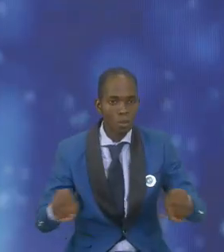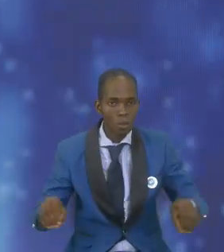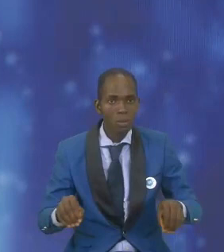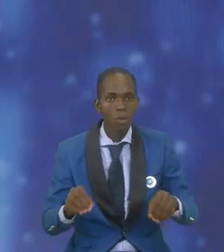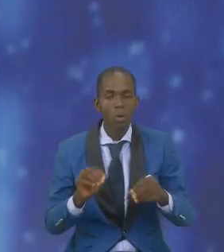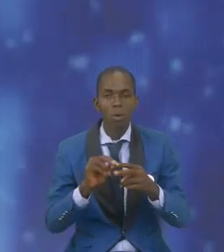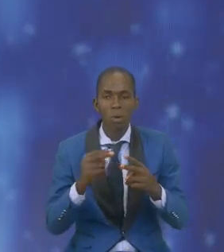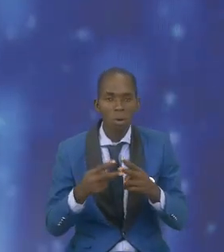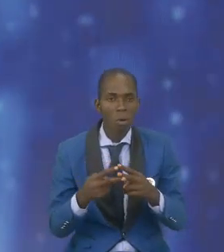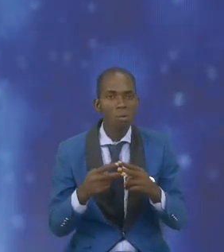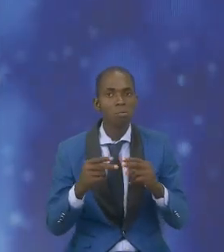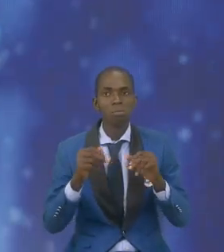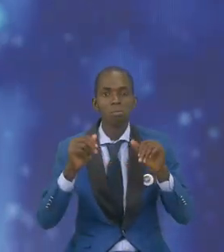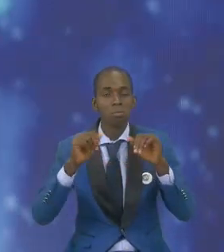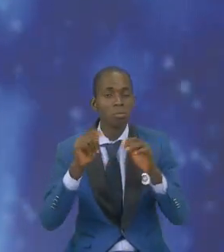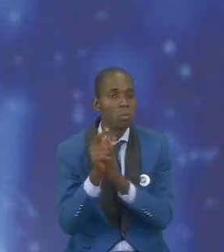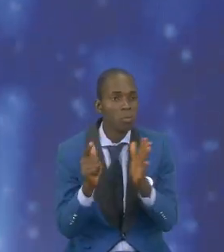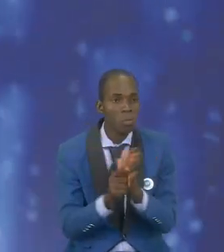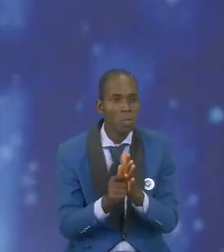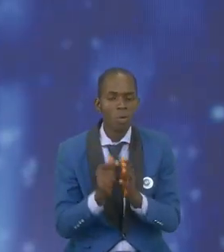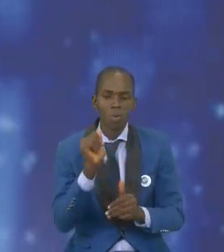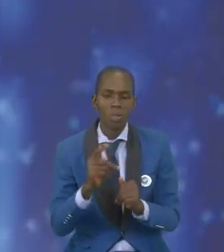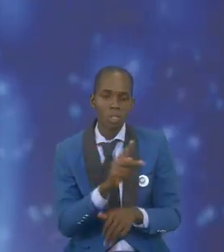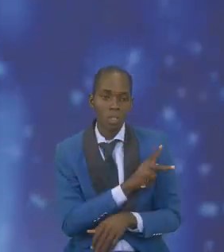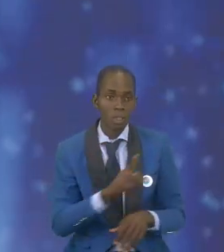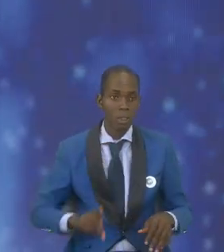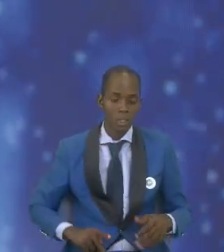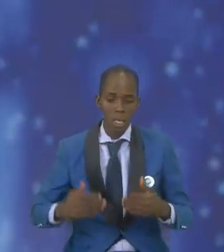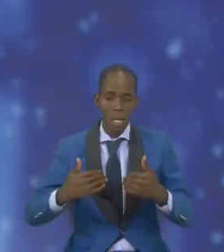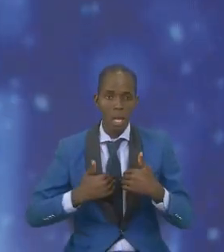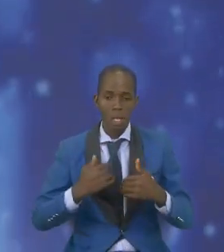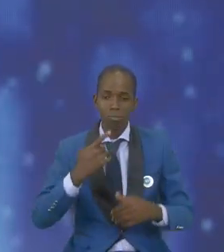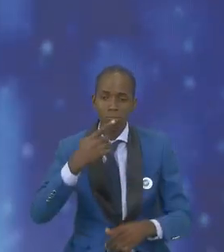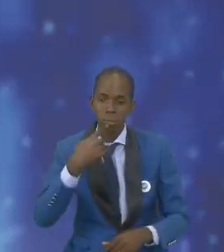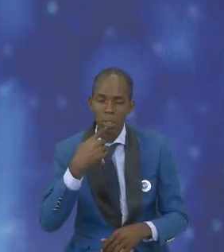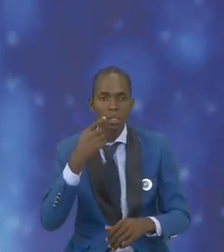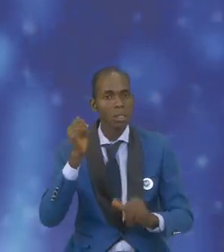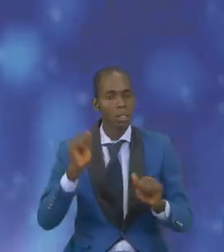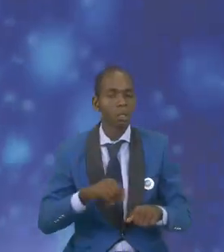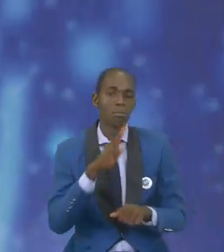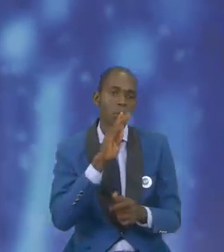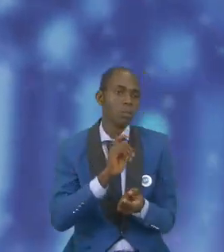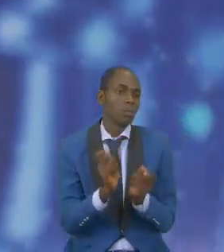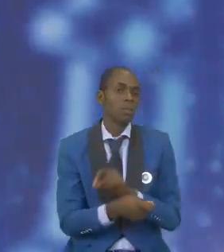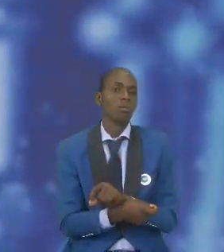which the king establishes may be changed. The man